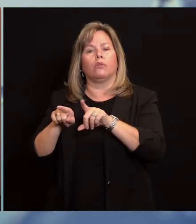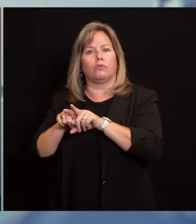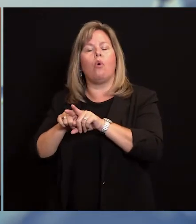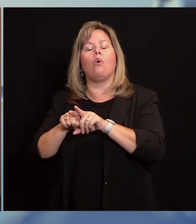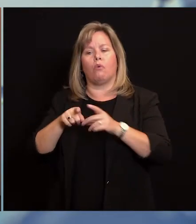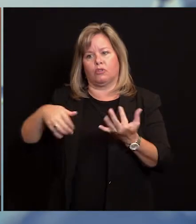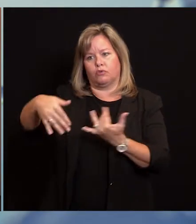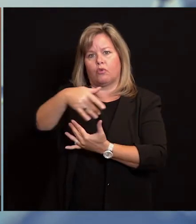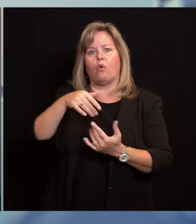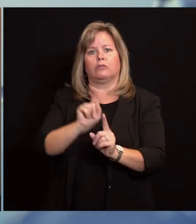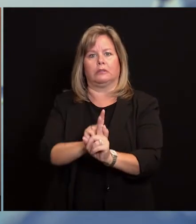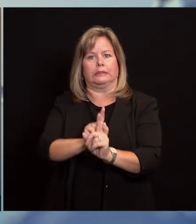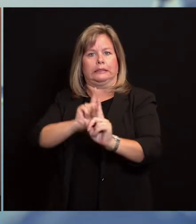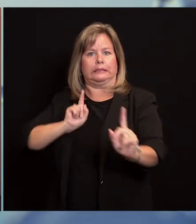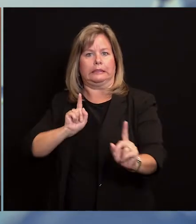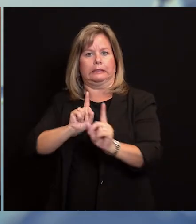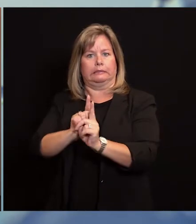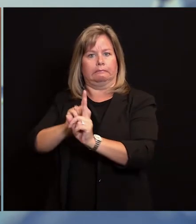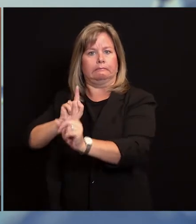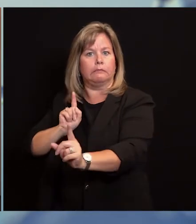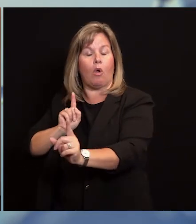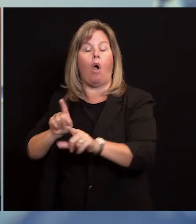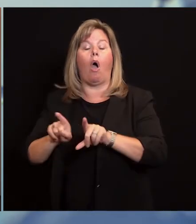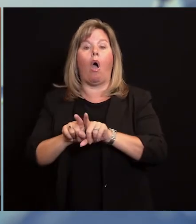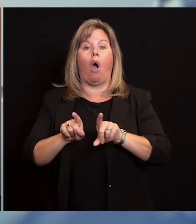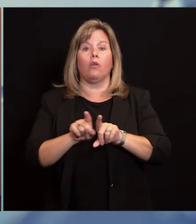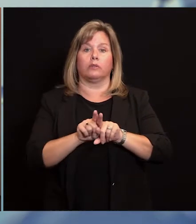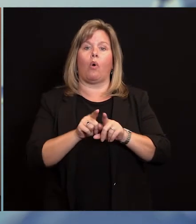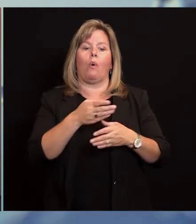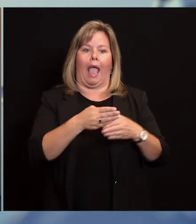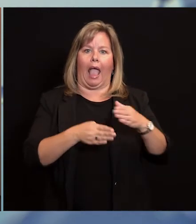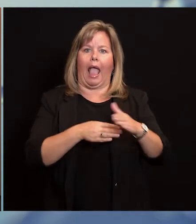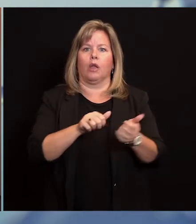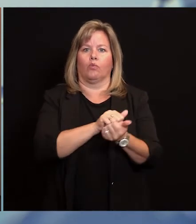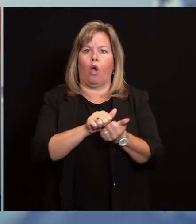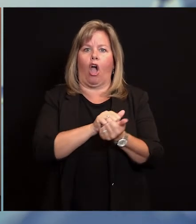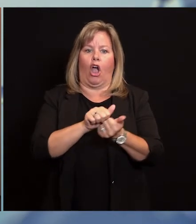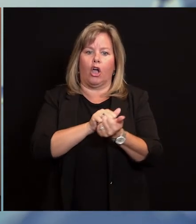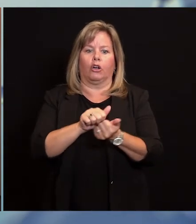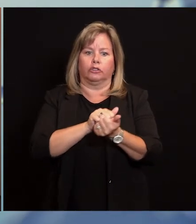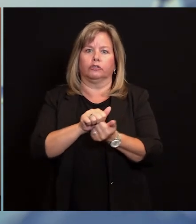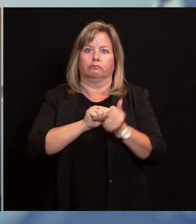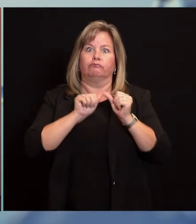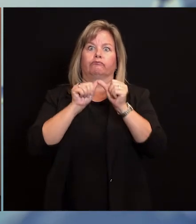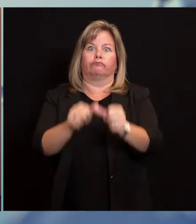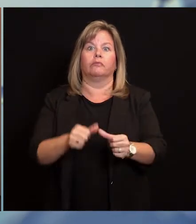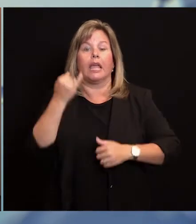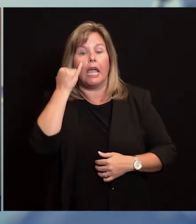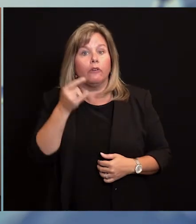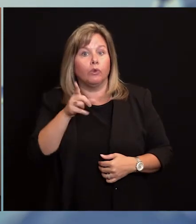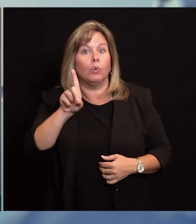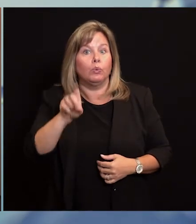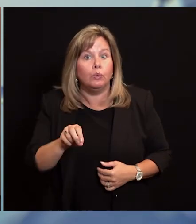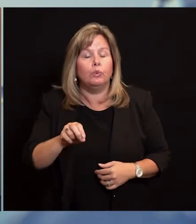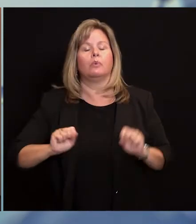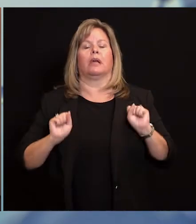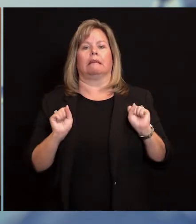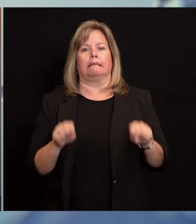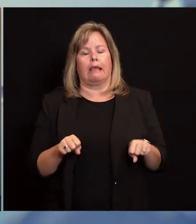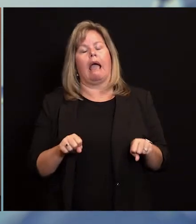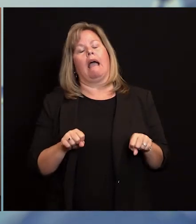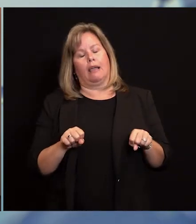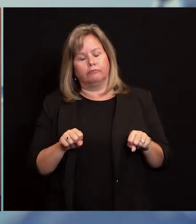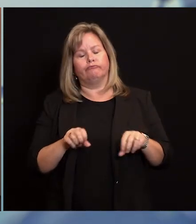proper hygiene, hand washing. If we do those things, we believe we can keep transmission of COVID-19 low, and